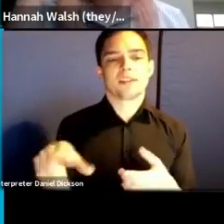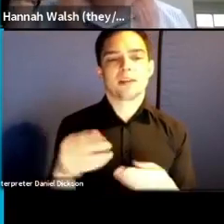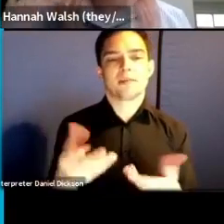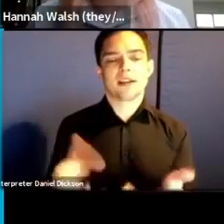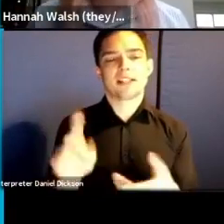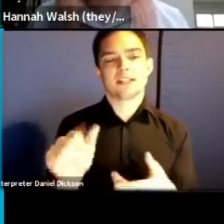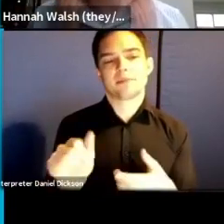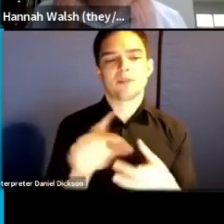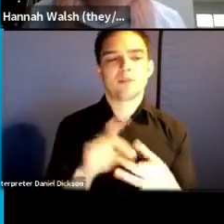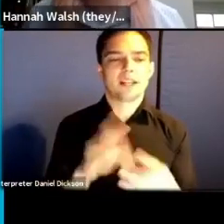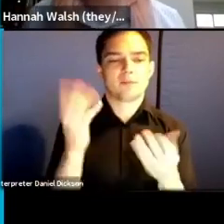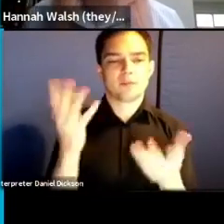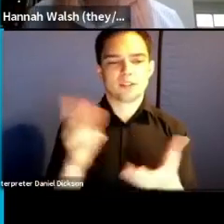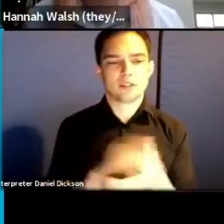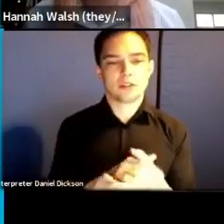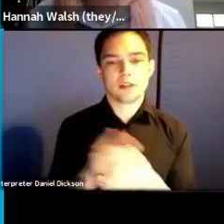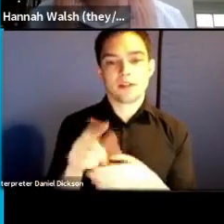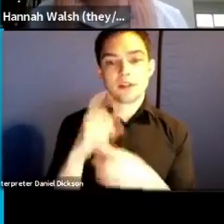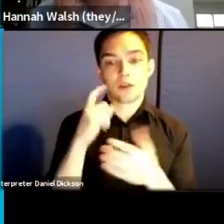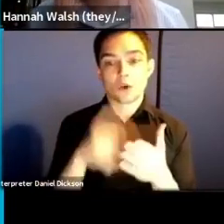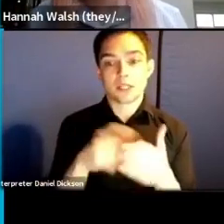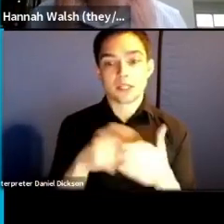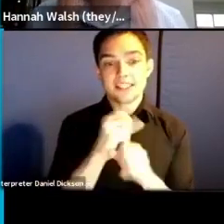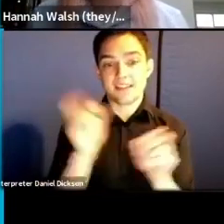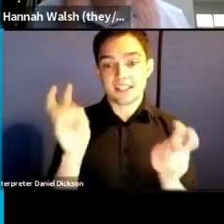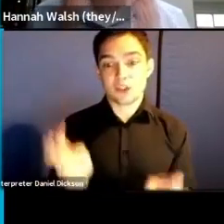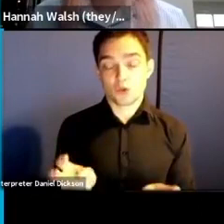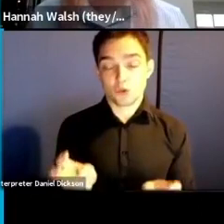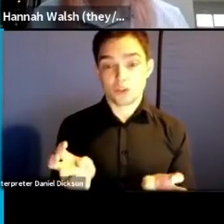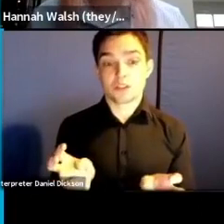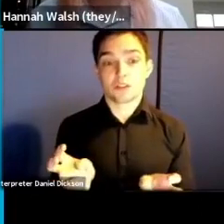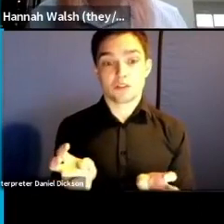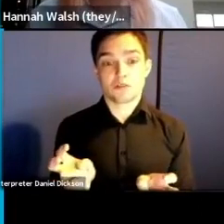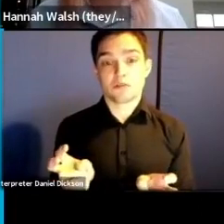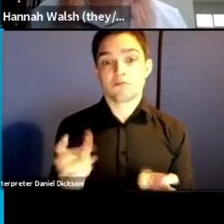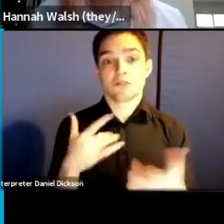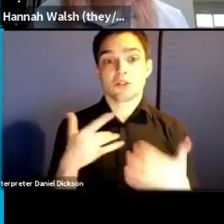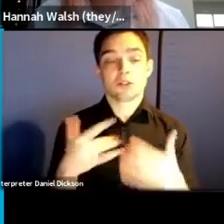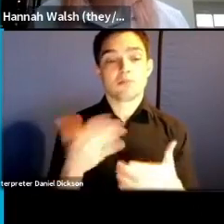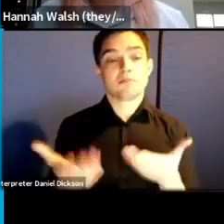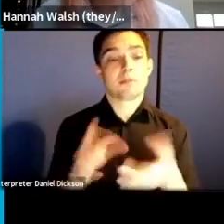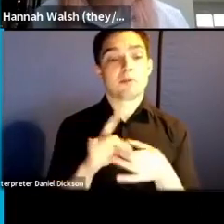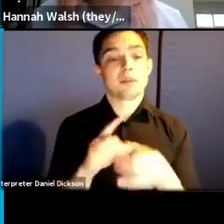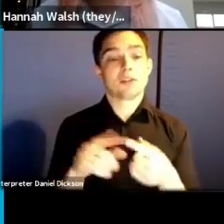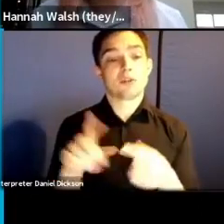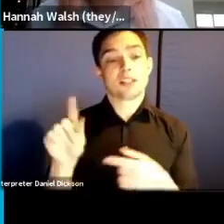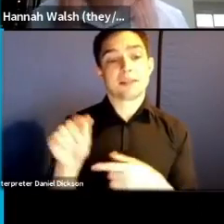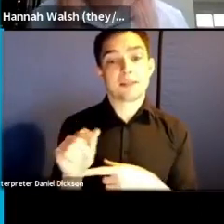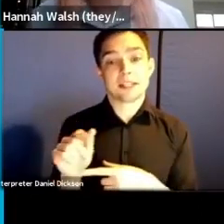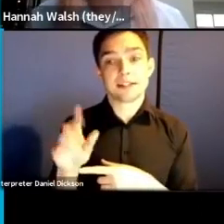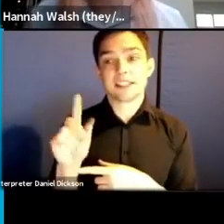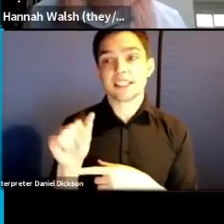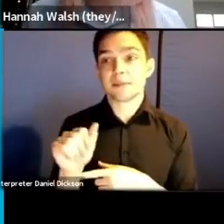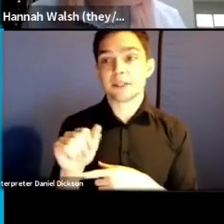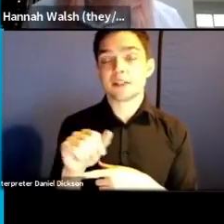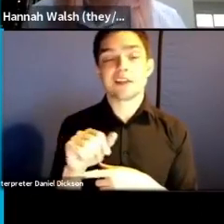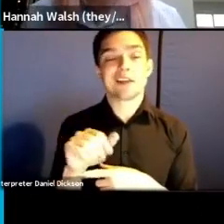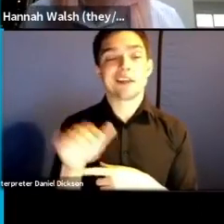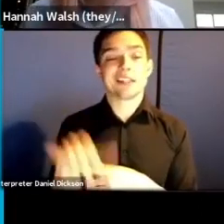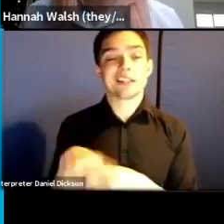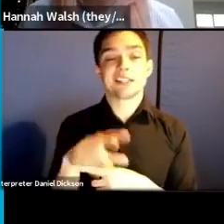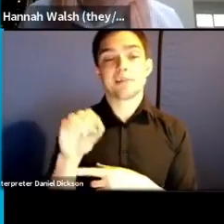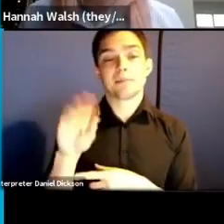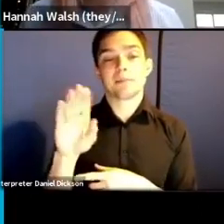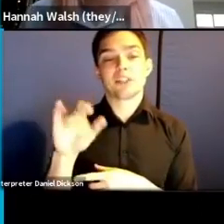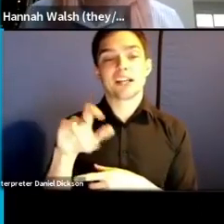information. Are they noticing some safety issues that they're concerned might be related to a disability and it's like an objective observation? Maybe